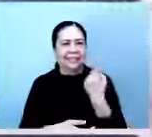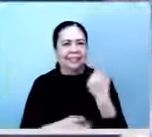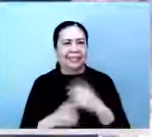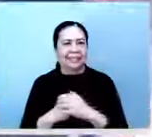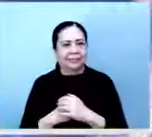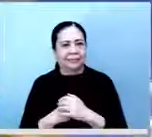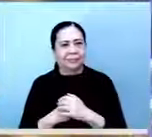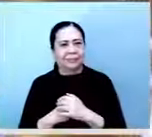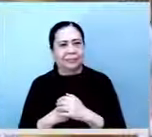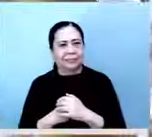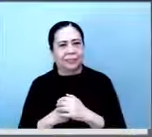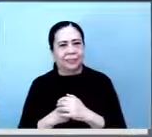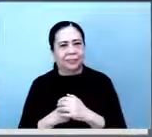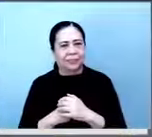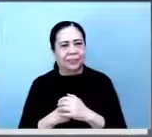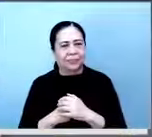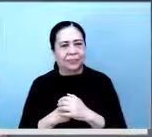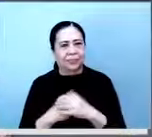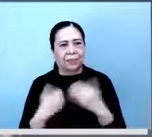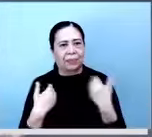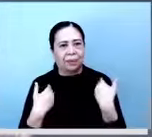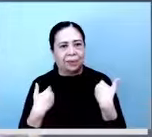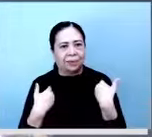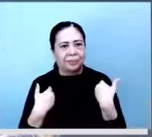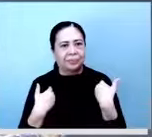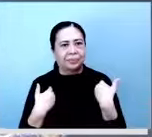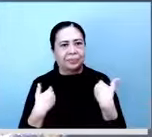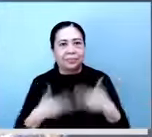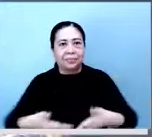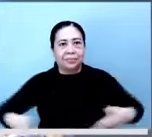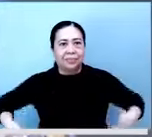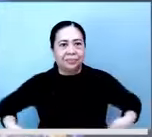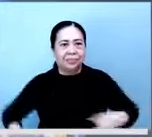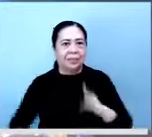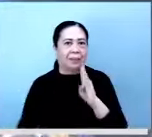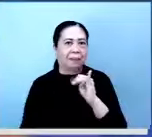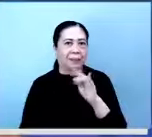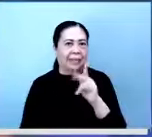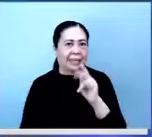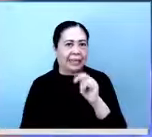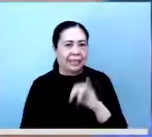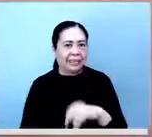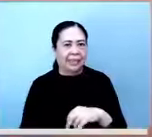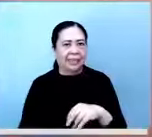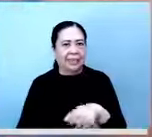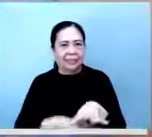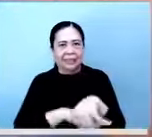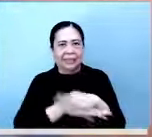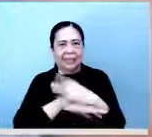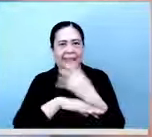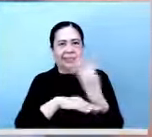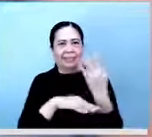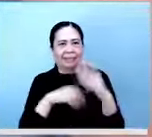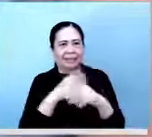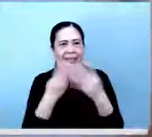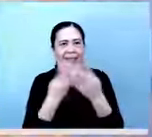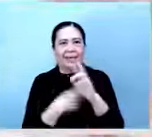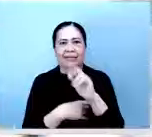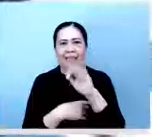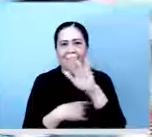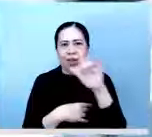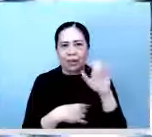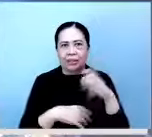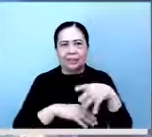Okay, I see like you also have mga bikini, tankini, ganyan. Yes, mga ruffled swimwear. Paano mo